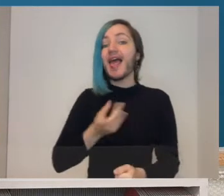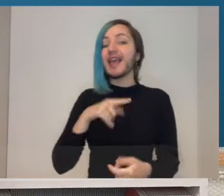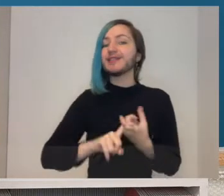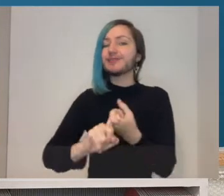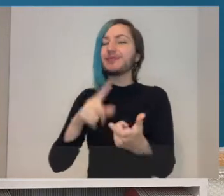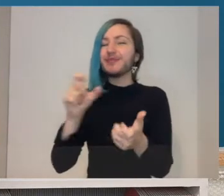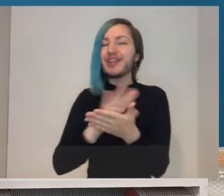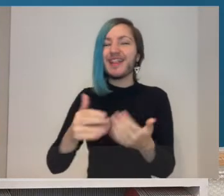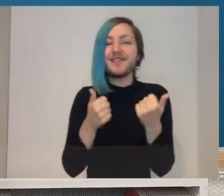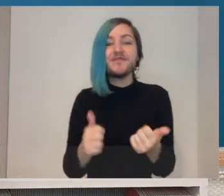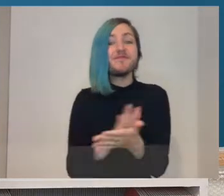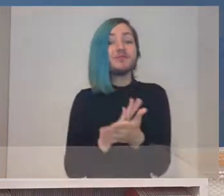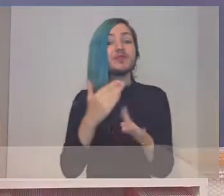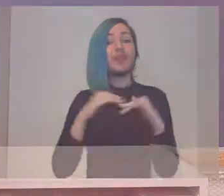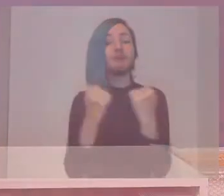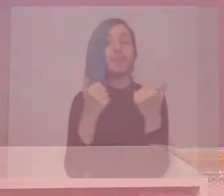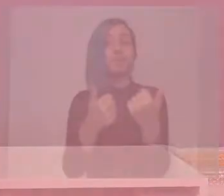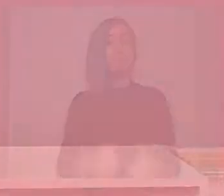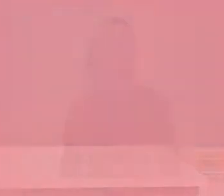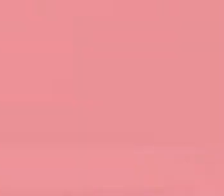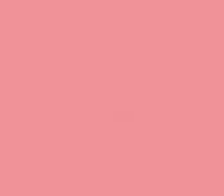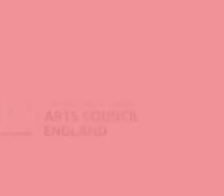channel. Enjoy the workshop.